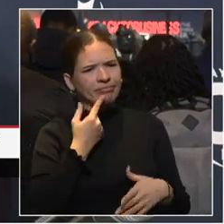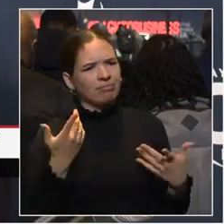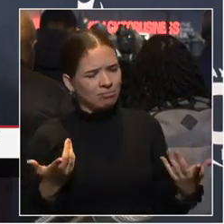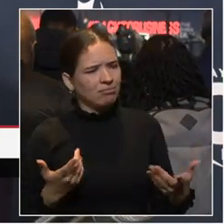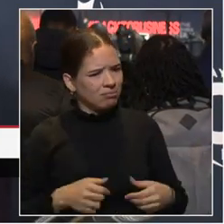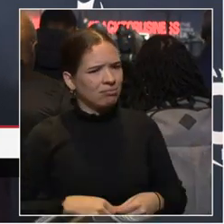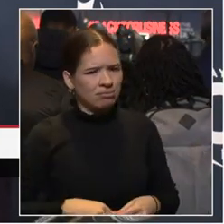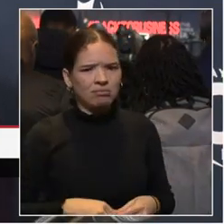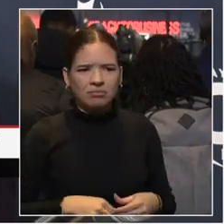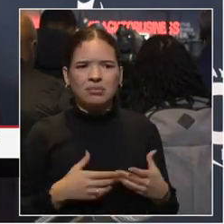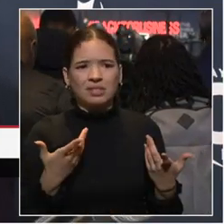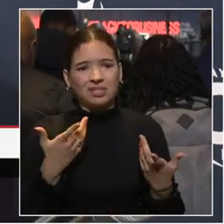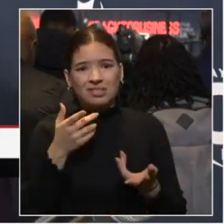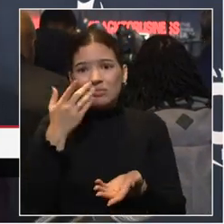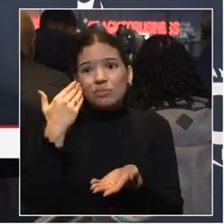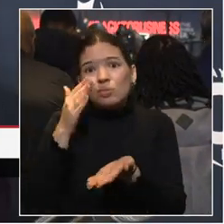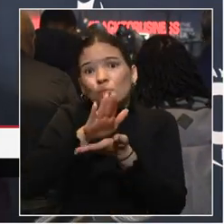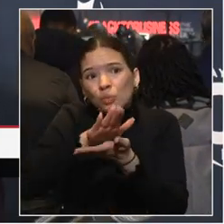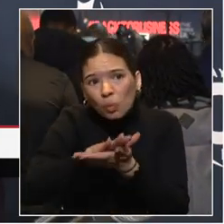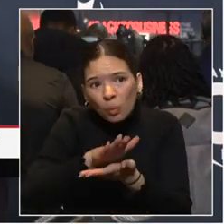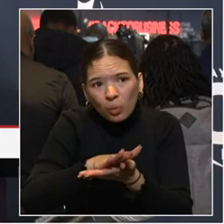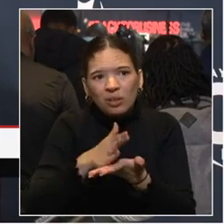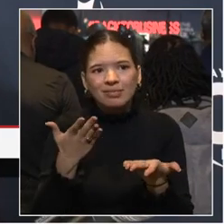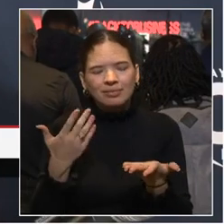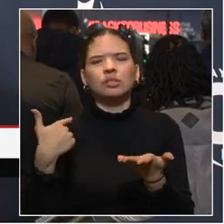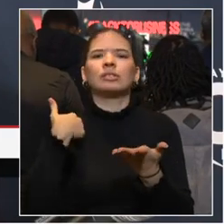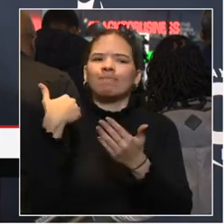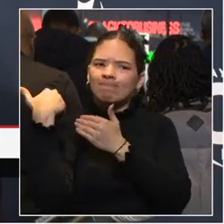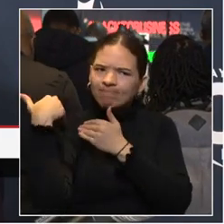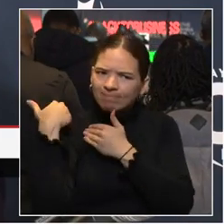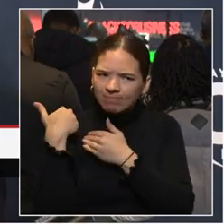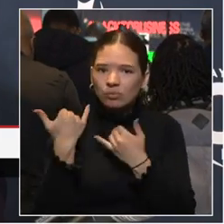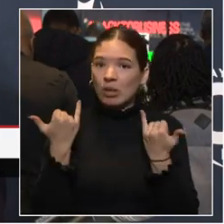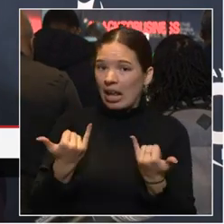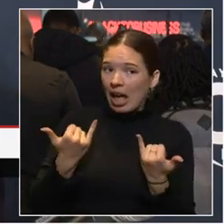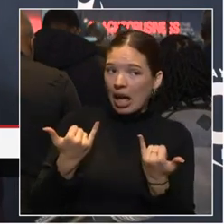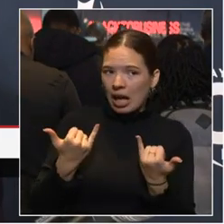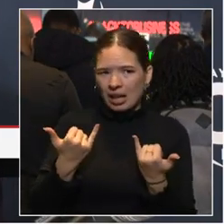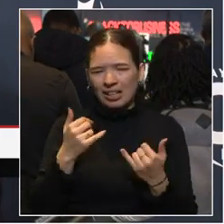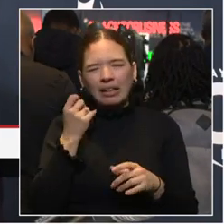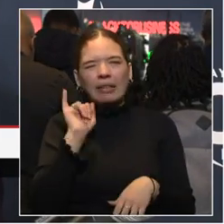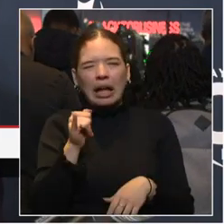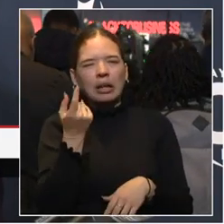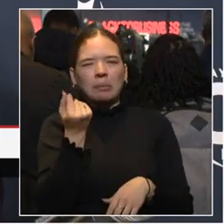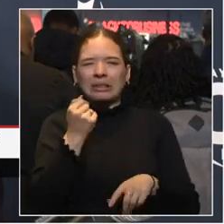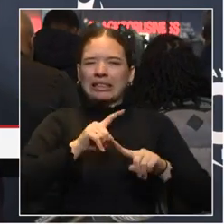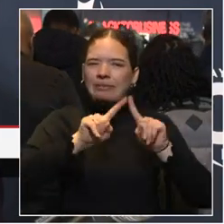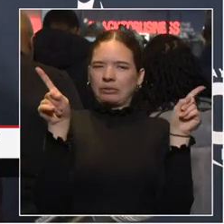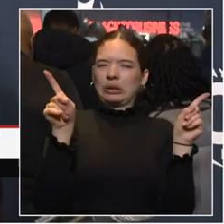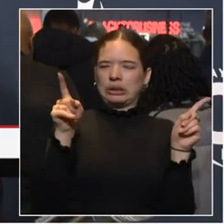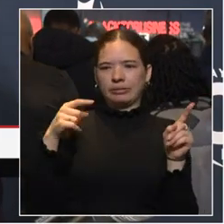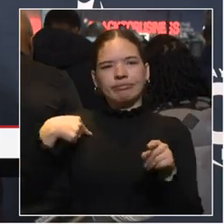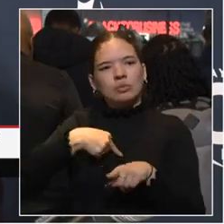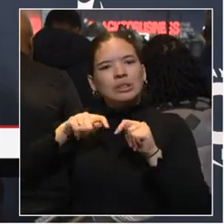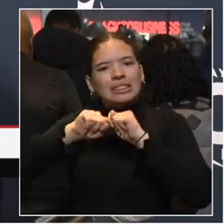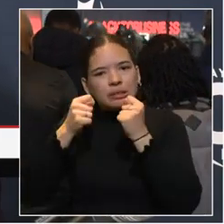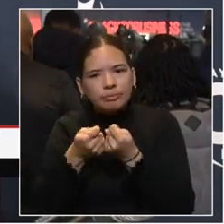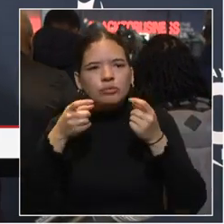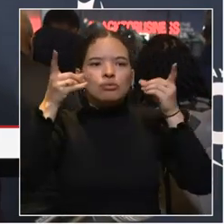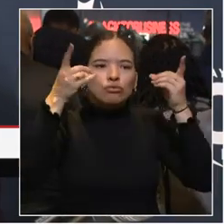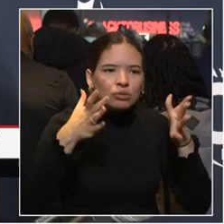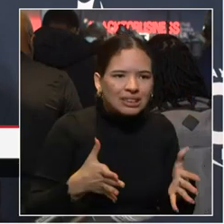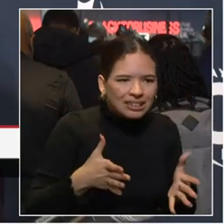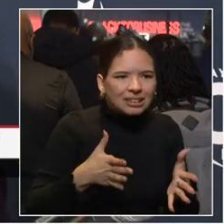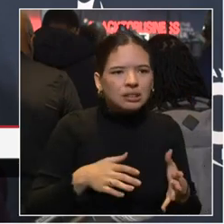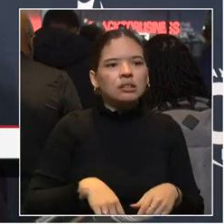really our job is different, and all of us in my administration, and I dare say I speak for the council in saying this